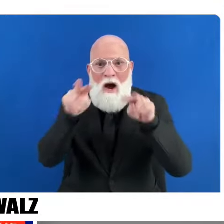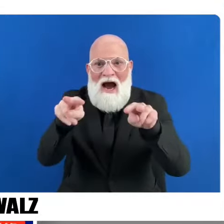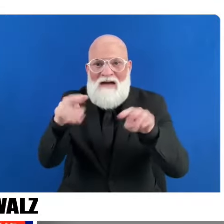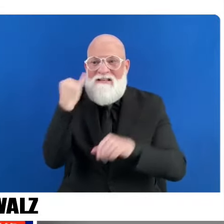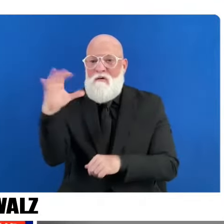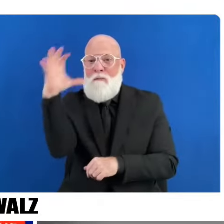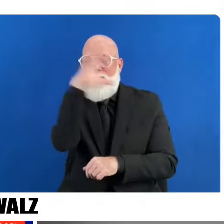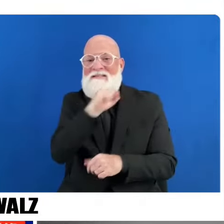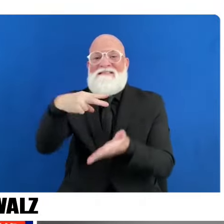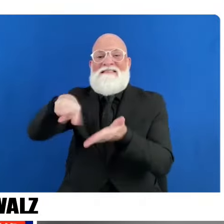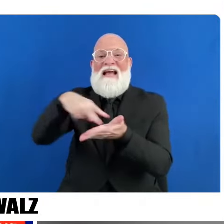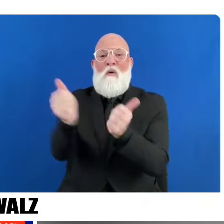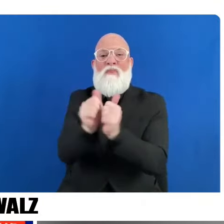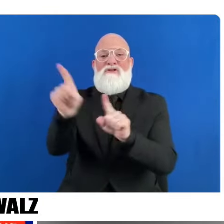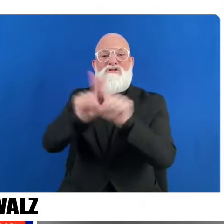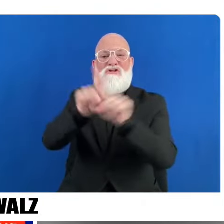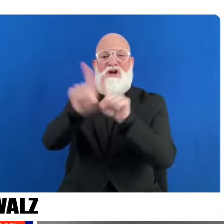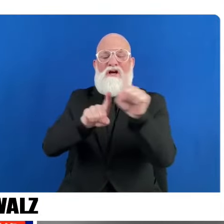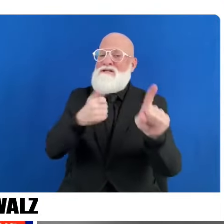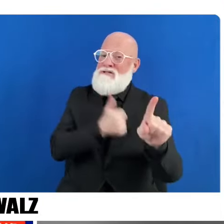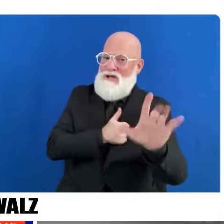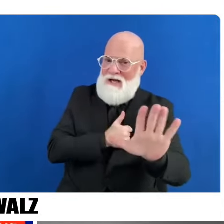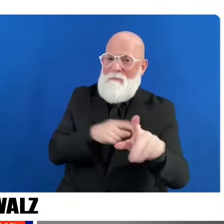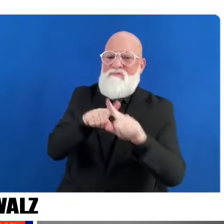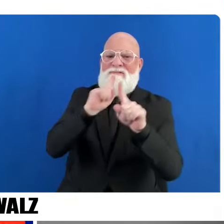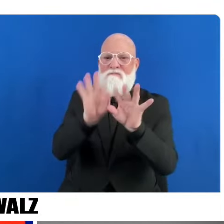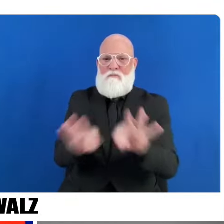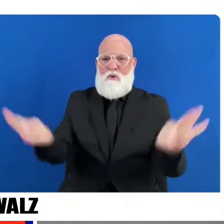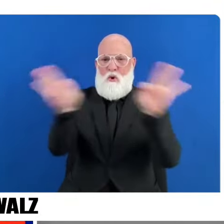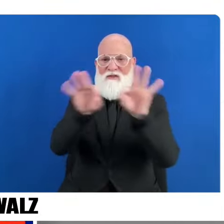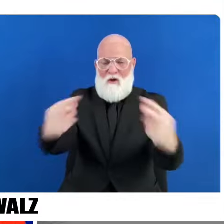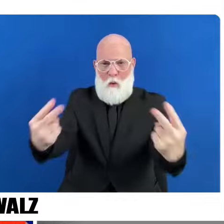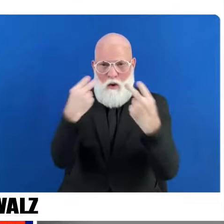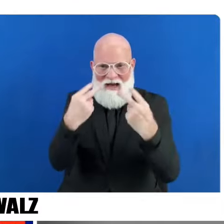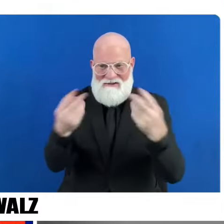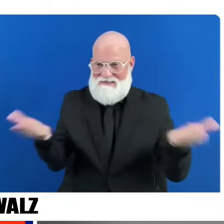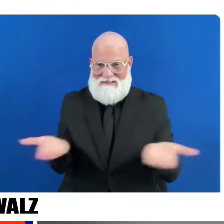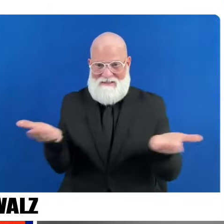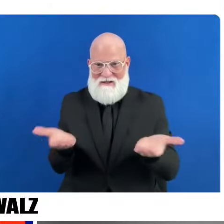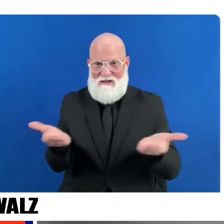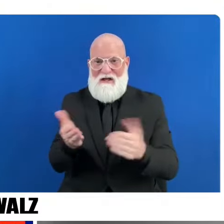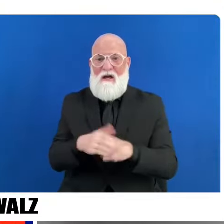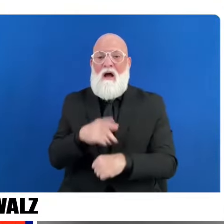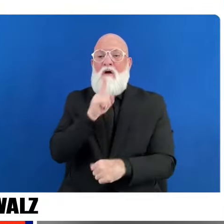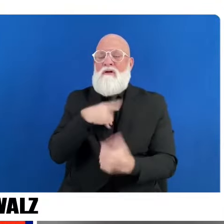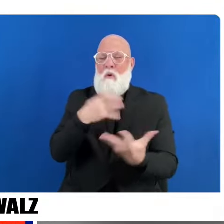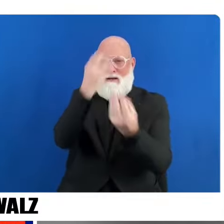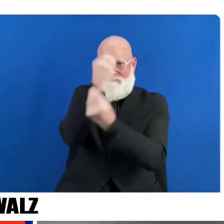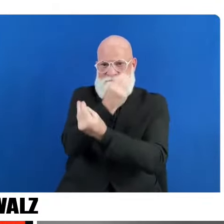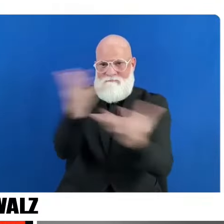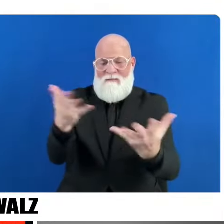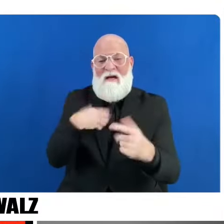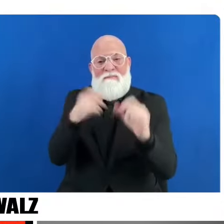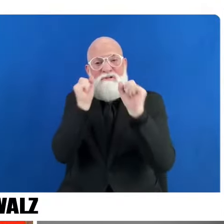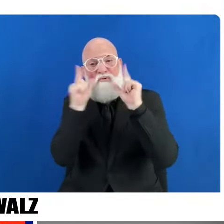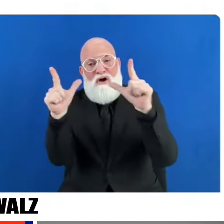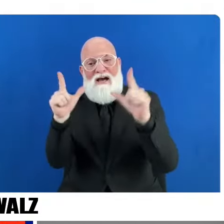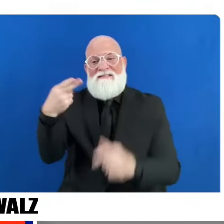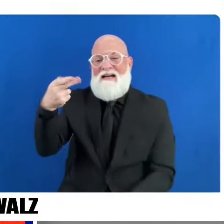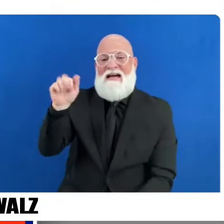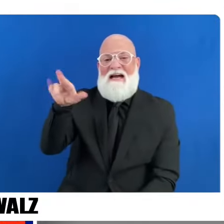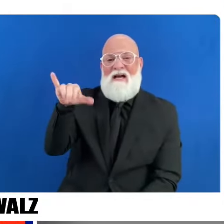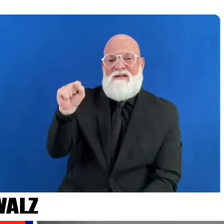democracy matters. It matters that you're here. And I'm as surprised as anybody of this coalition that Kamala Harris has built, from Bernie Sanders